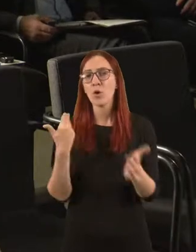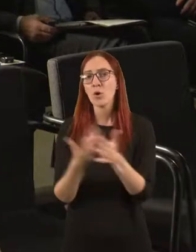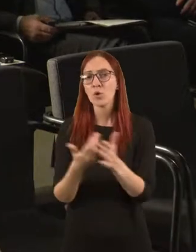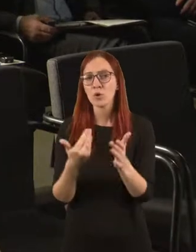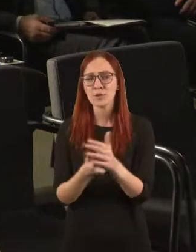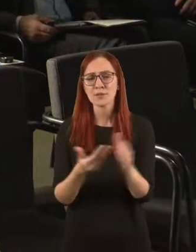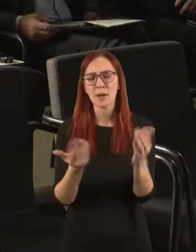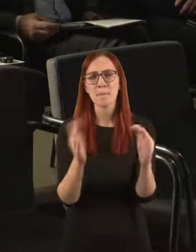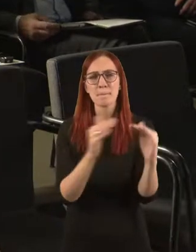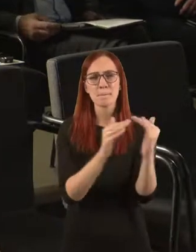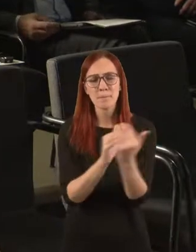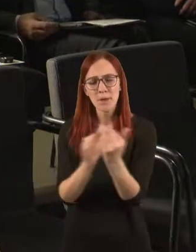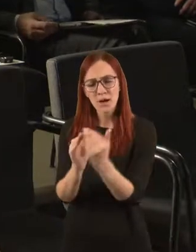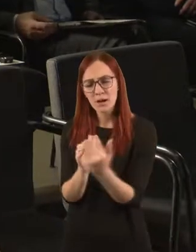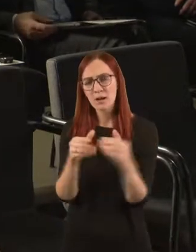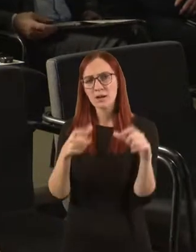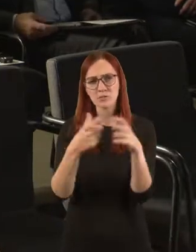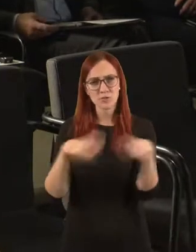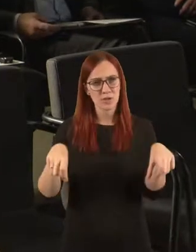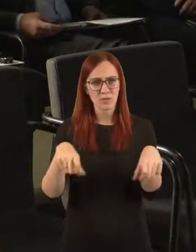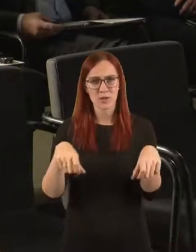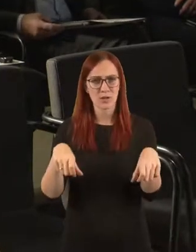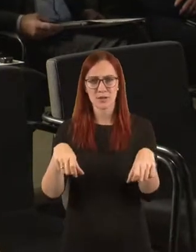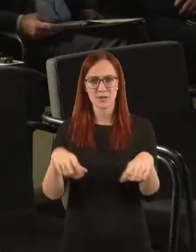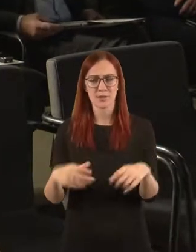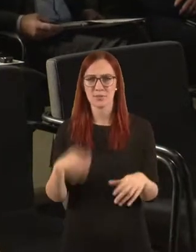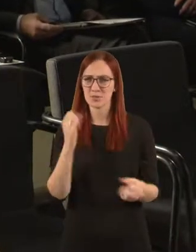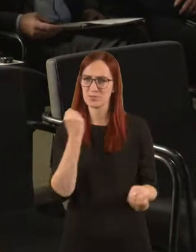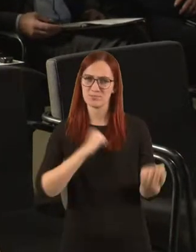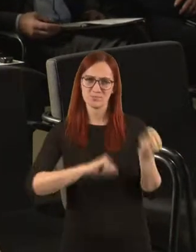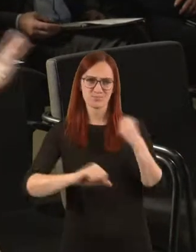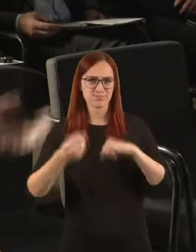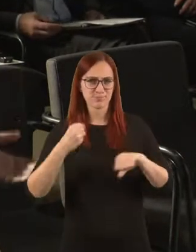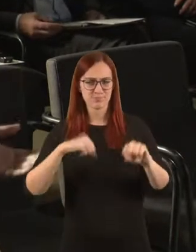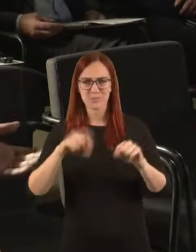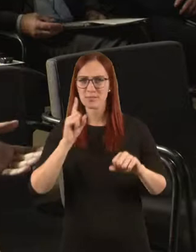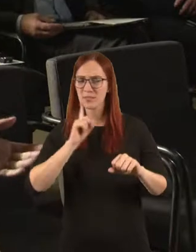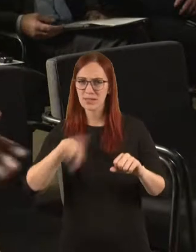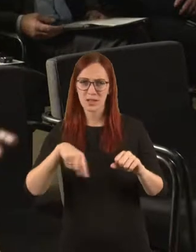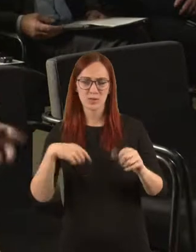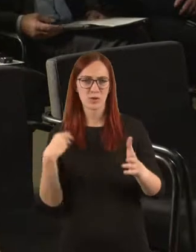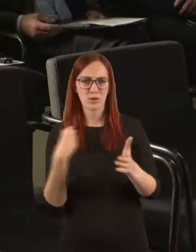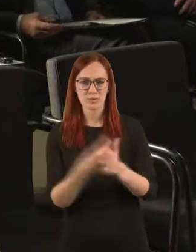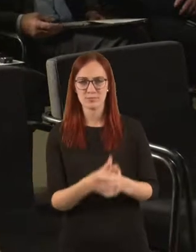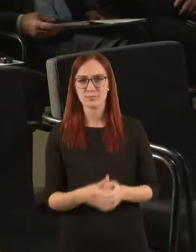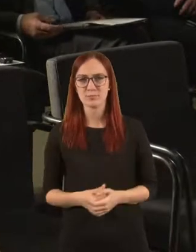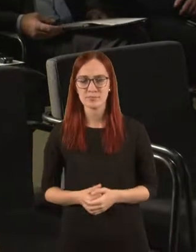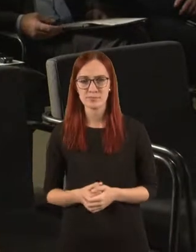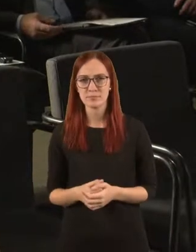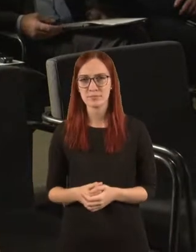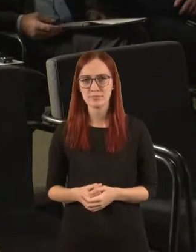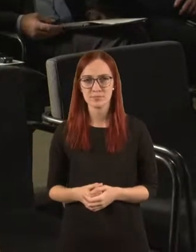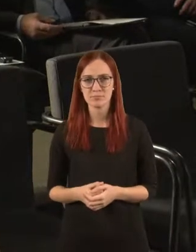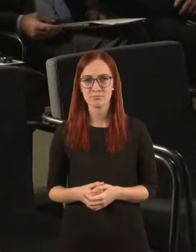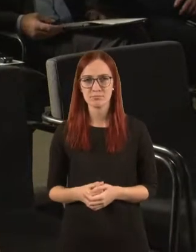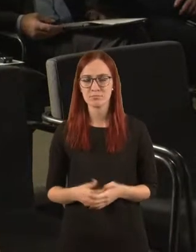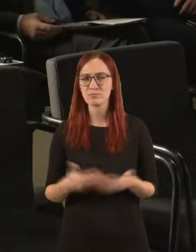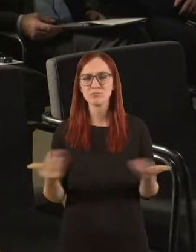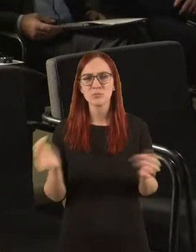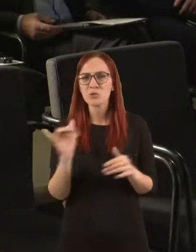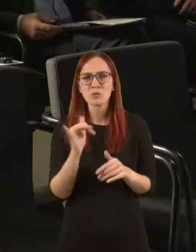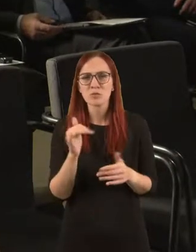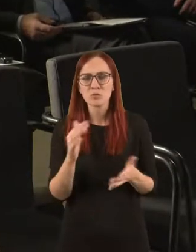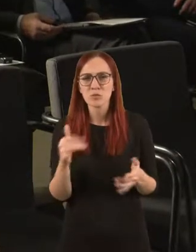an infrastructure tax, and this is a sign of independence of this municipality. Why are small